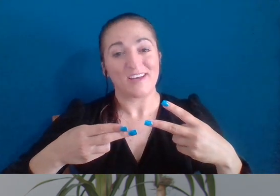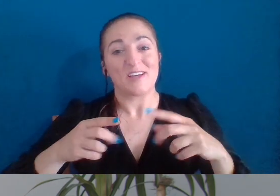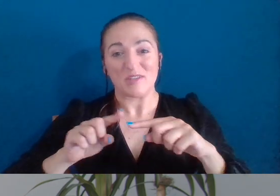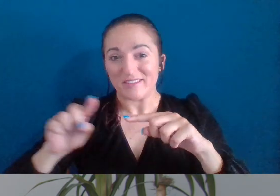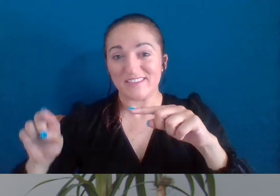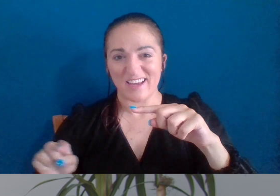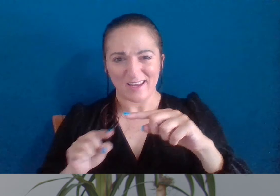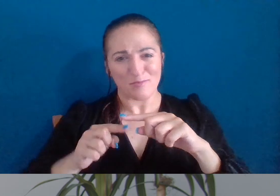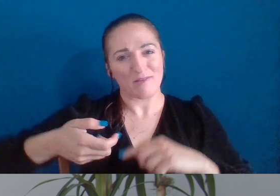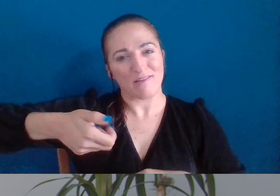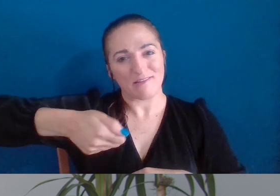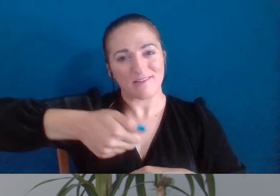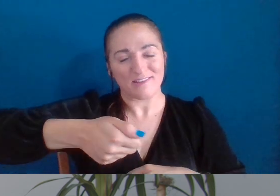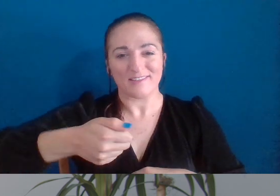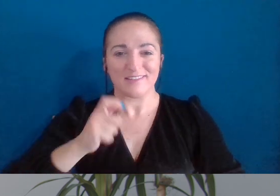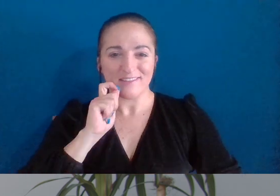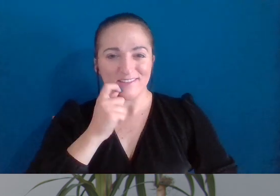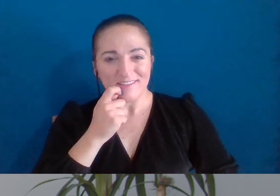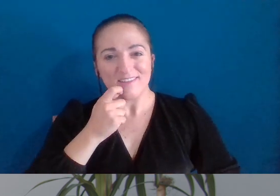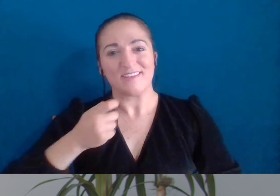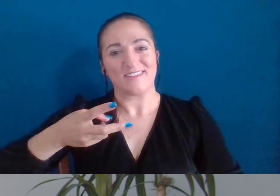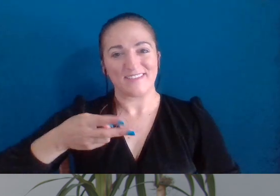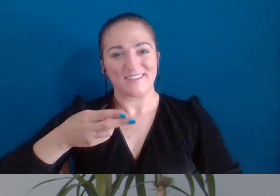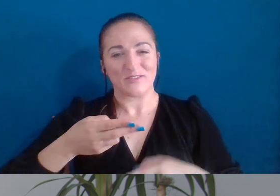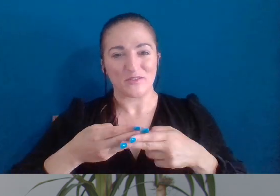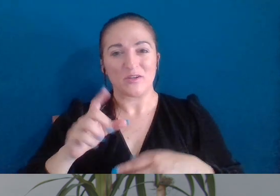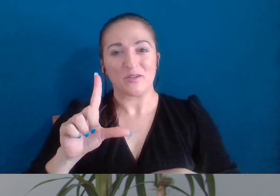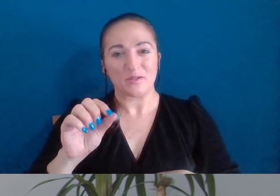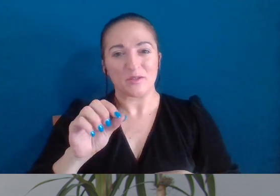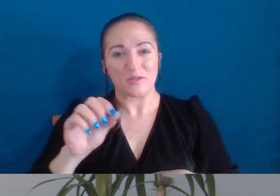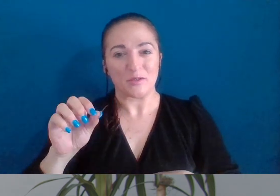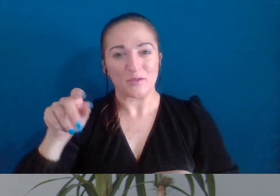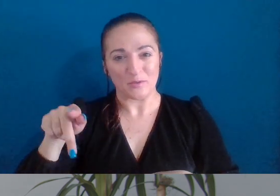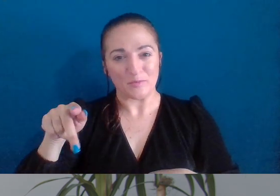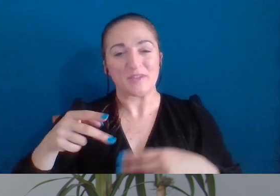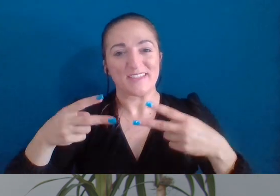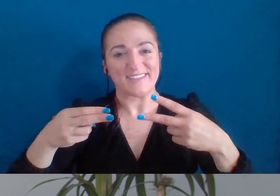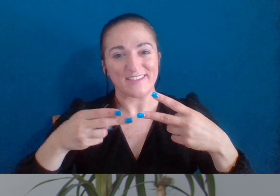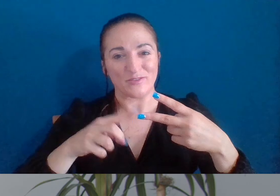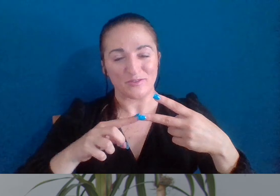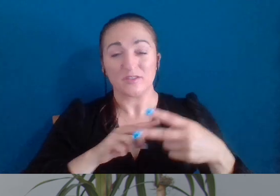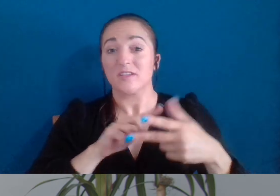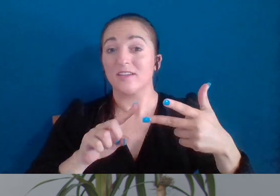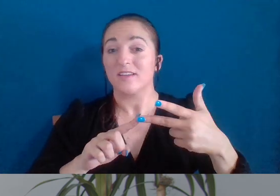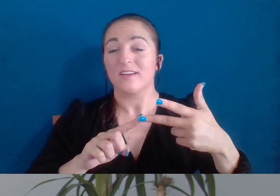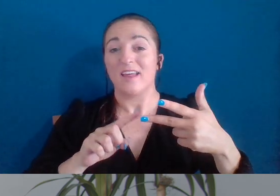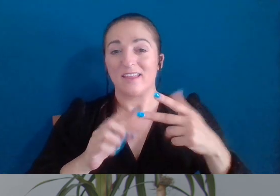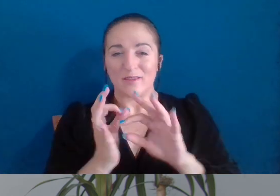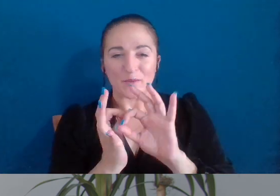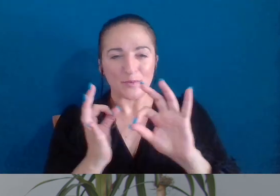these a lot. They're called loop scissors. And then this is a needle tool, but really you just